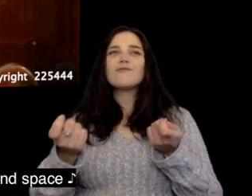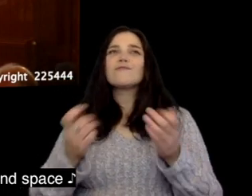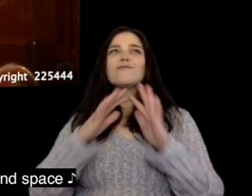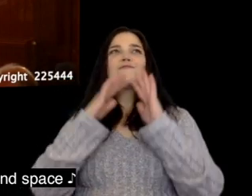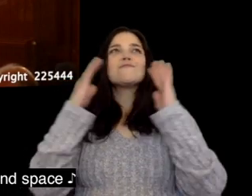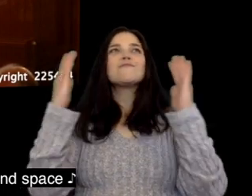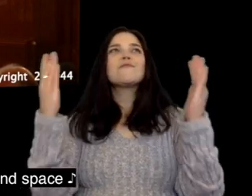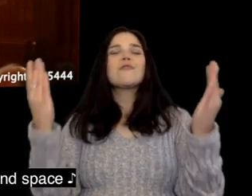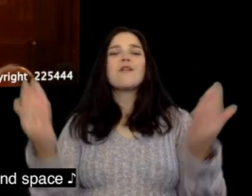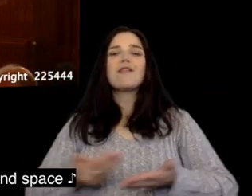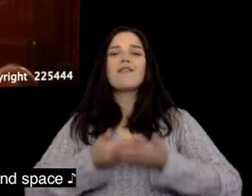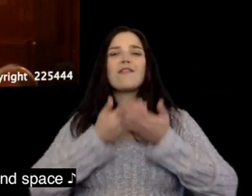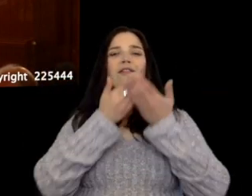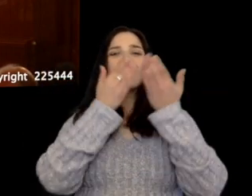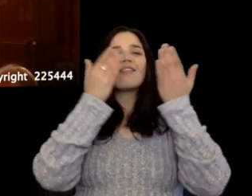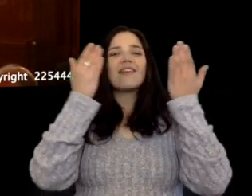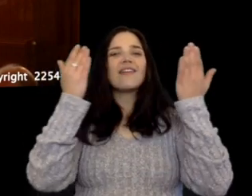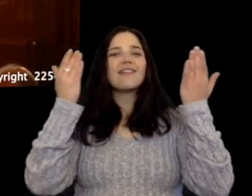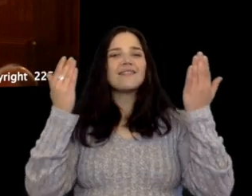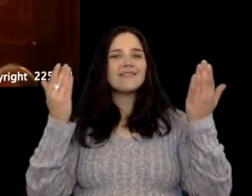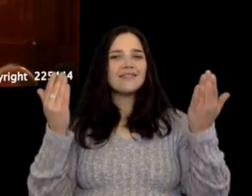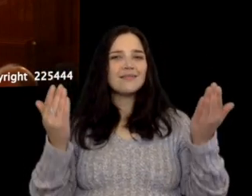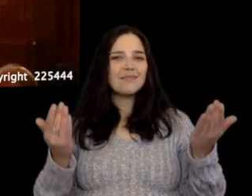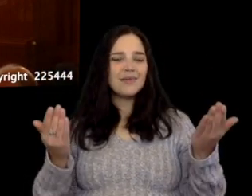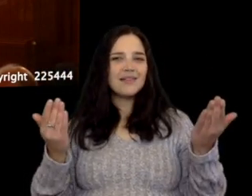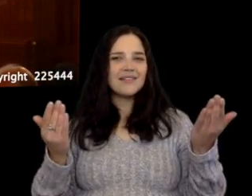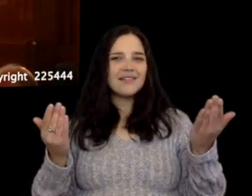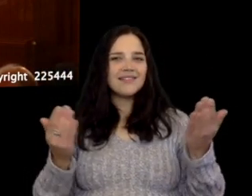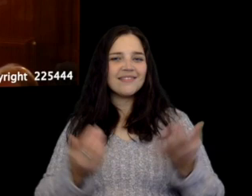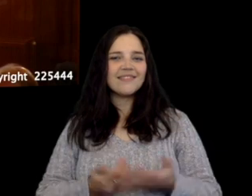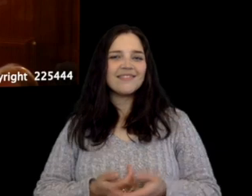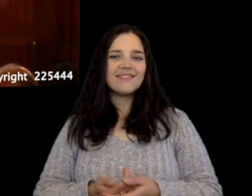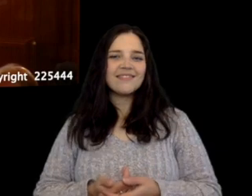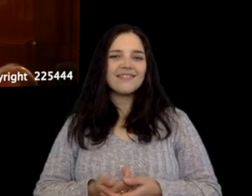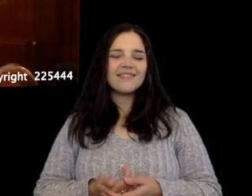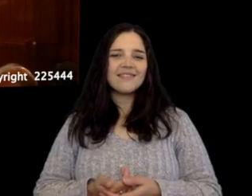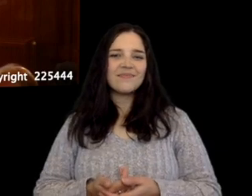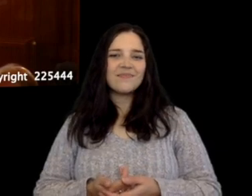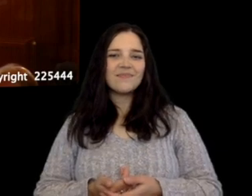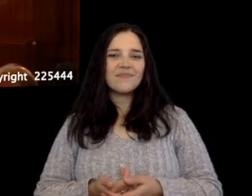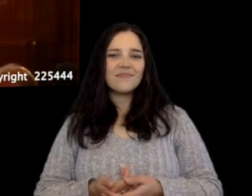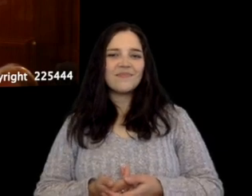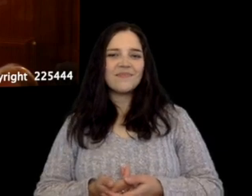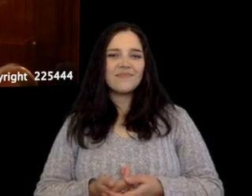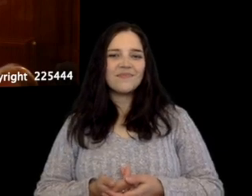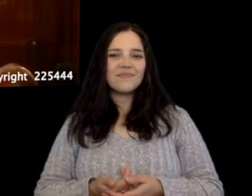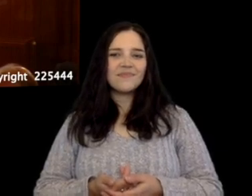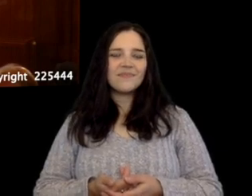Him, He rules o'er earth and space.